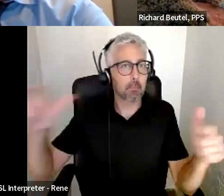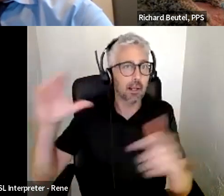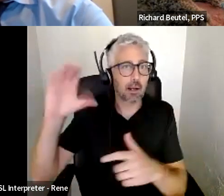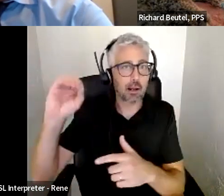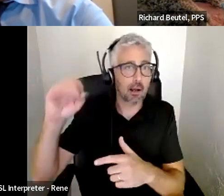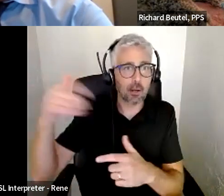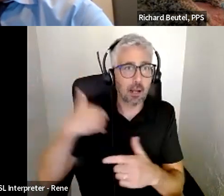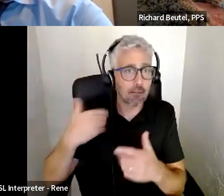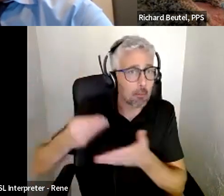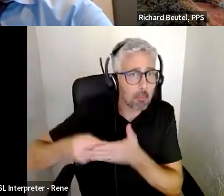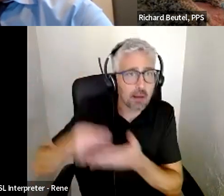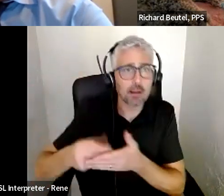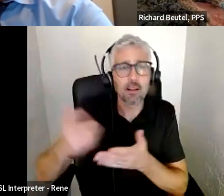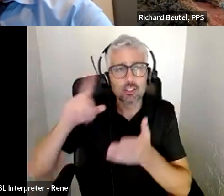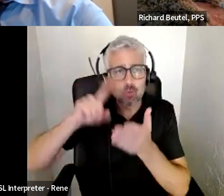bigger wallets